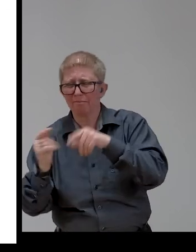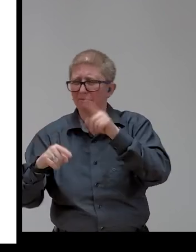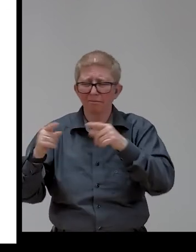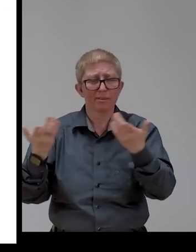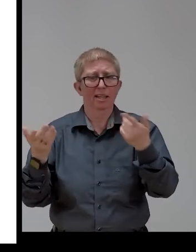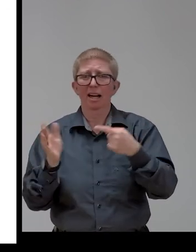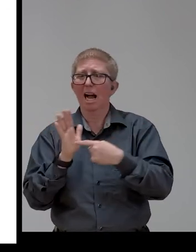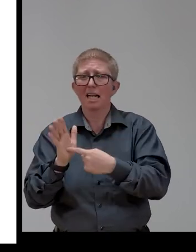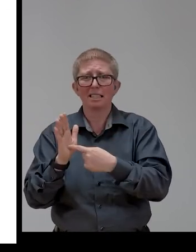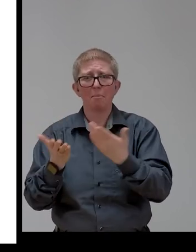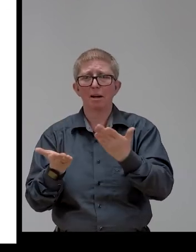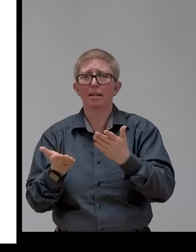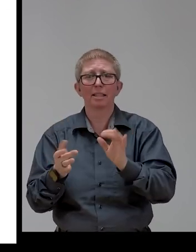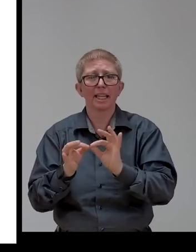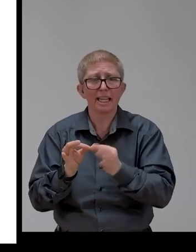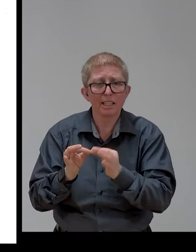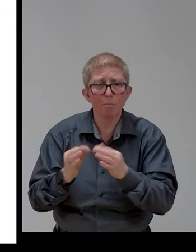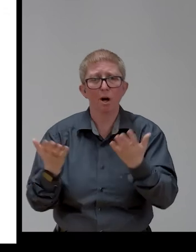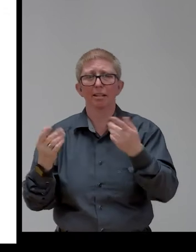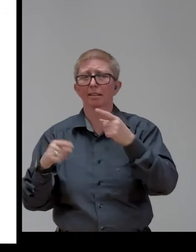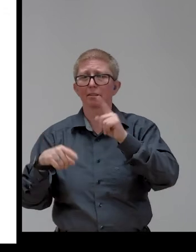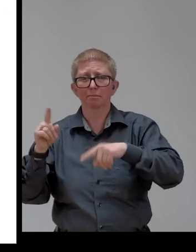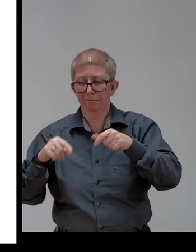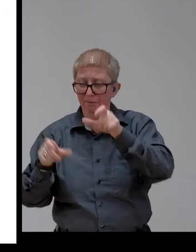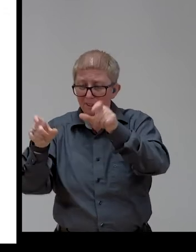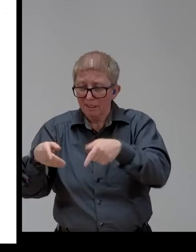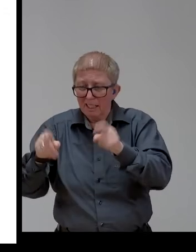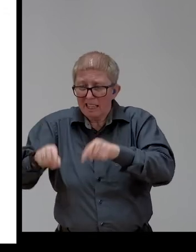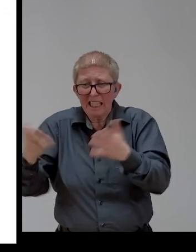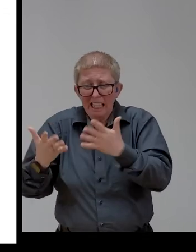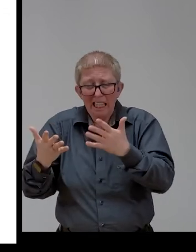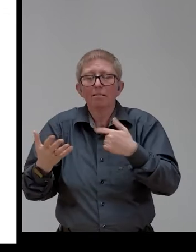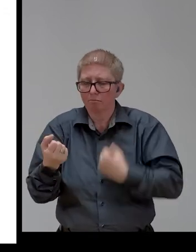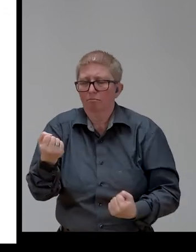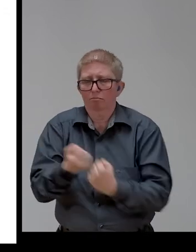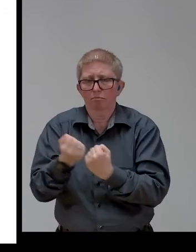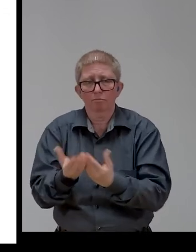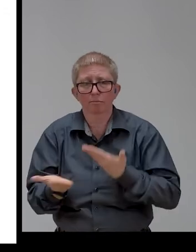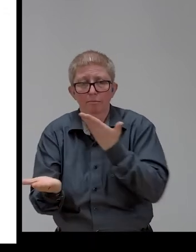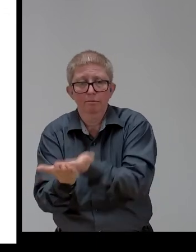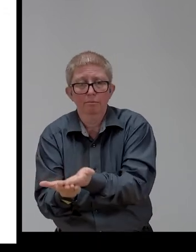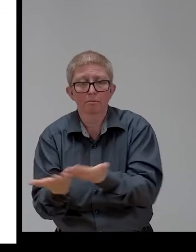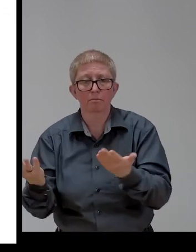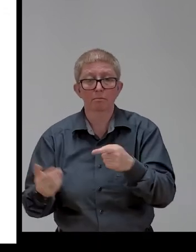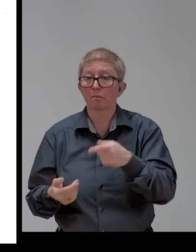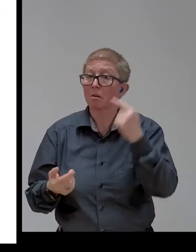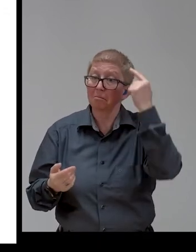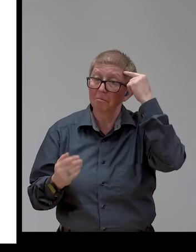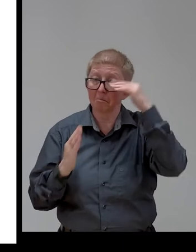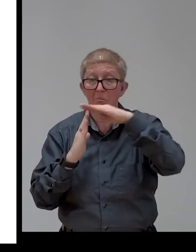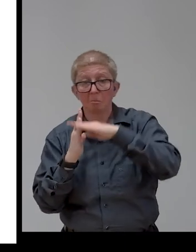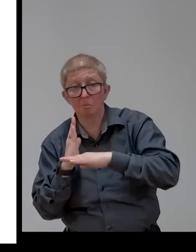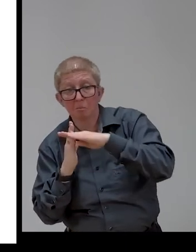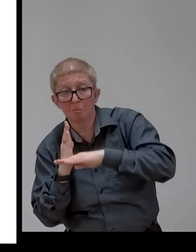individual support, which is especially key for some types of disabilities, such as intellectual, developmental, or psychosocial.